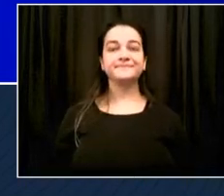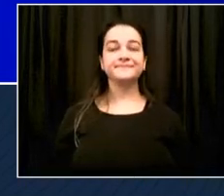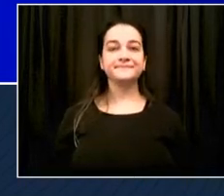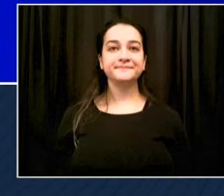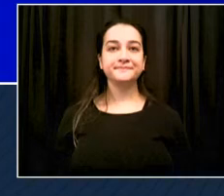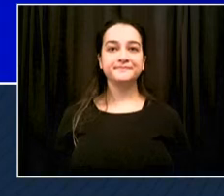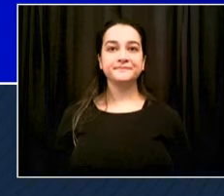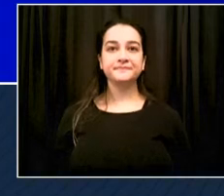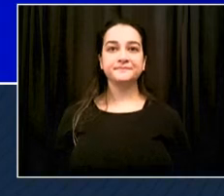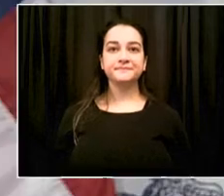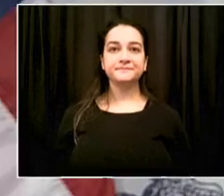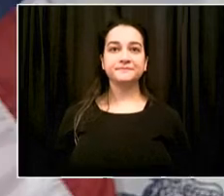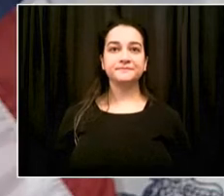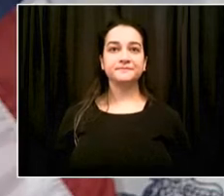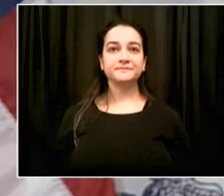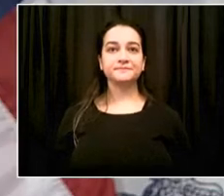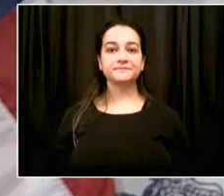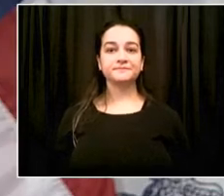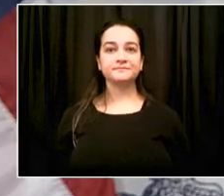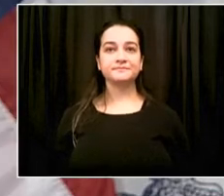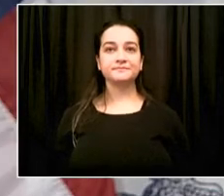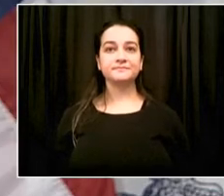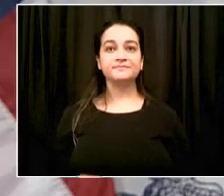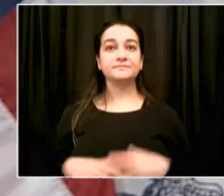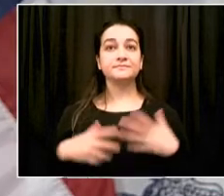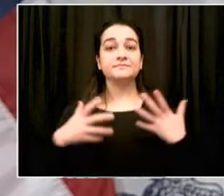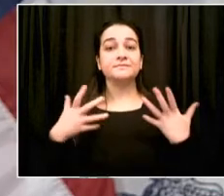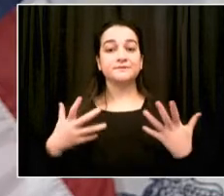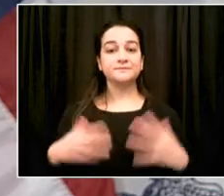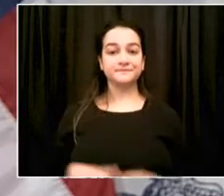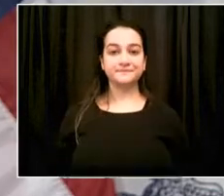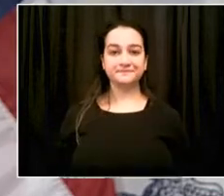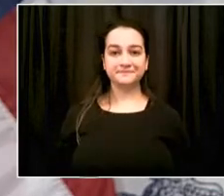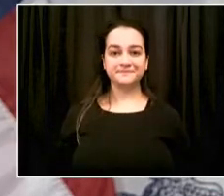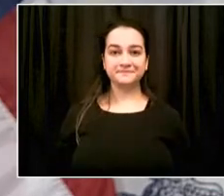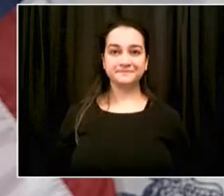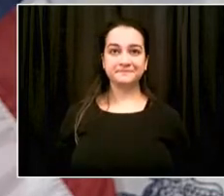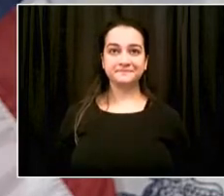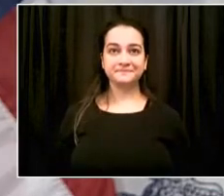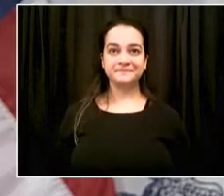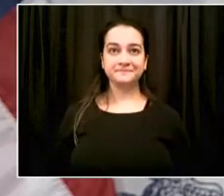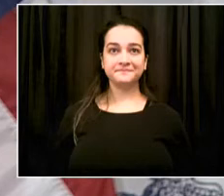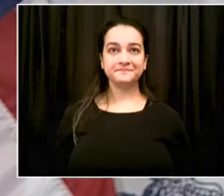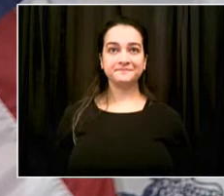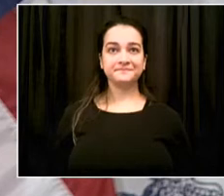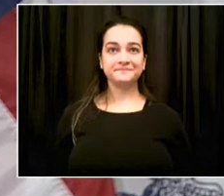8.09%. A few words now in Spanish, and I'm going back to the topic of affordable housing.